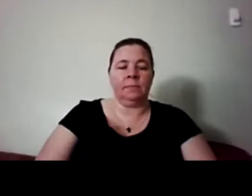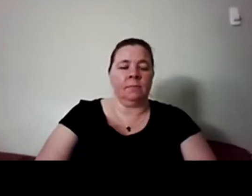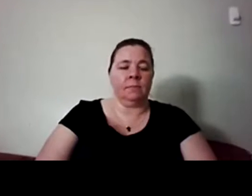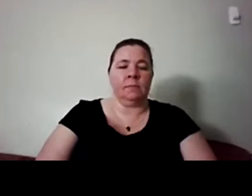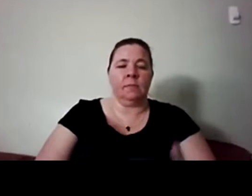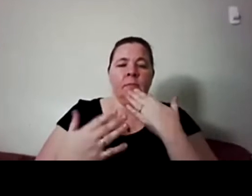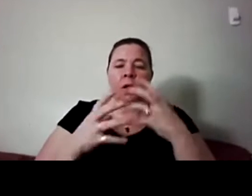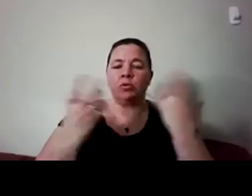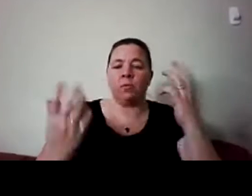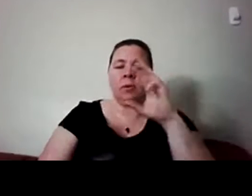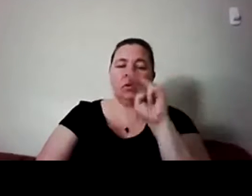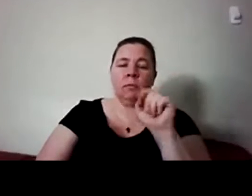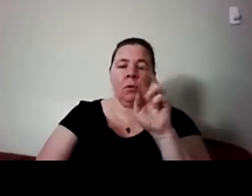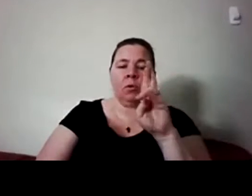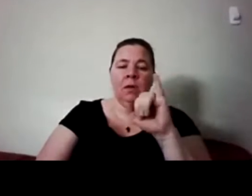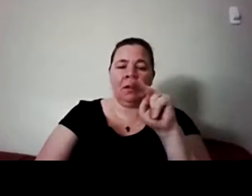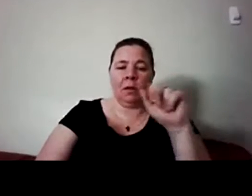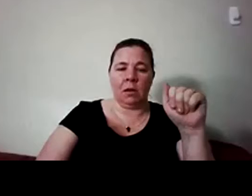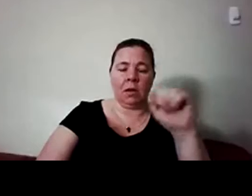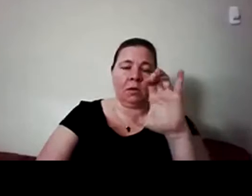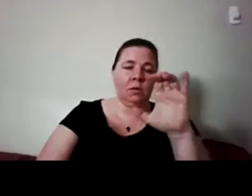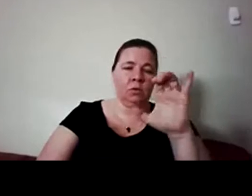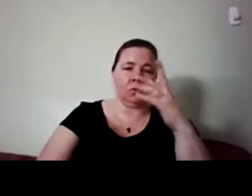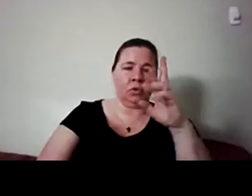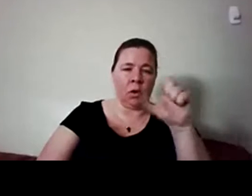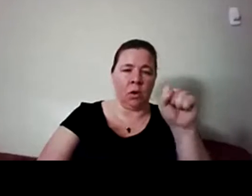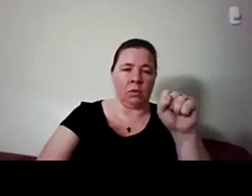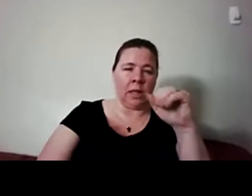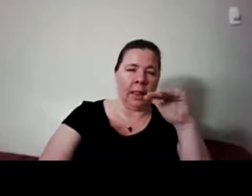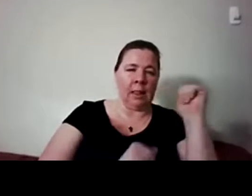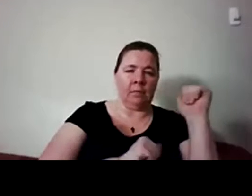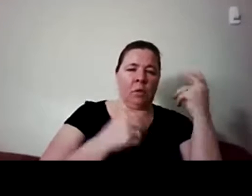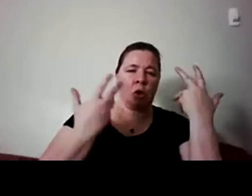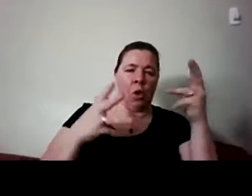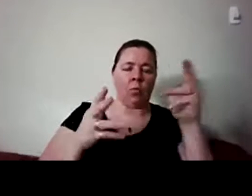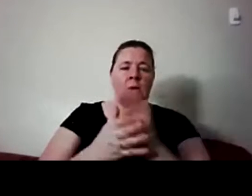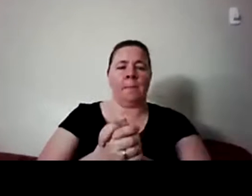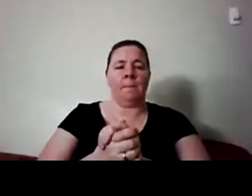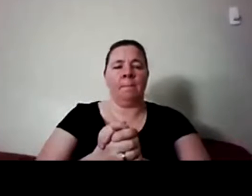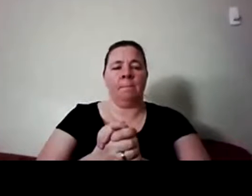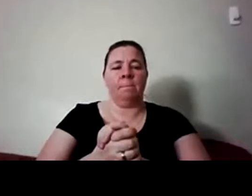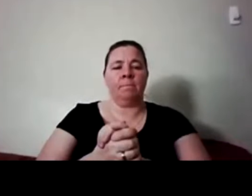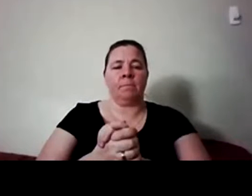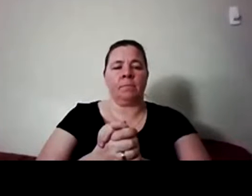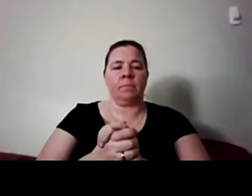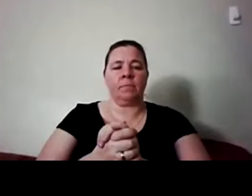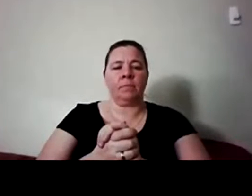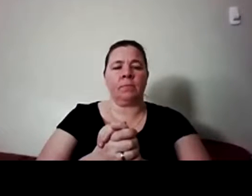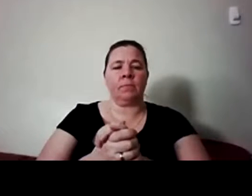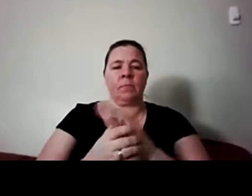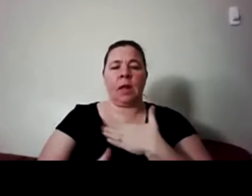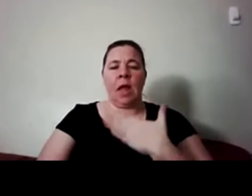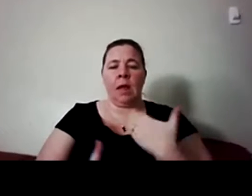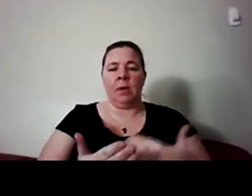Thank you so much, Marina. I think Charles has left already for the time being. Ladies and gentlemen, Happy New Year to